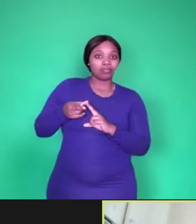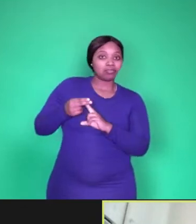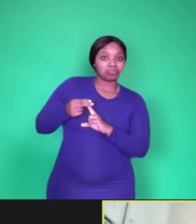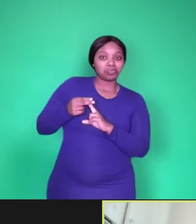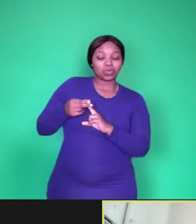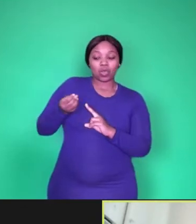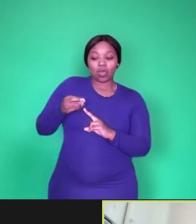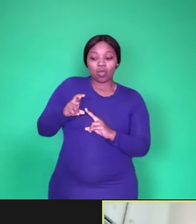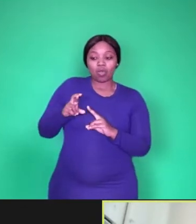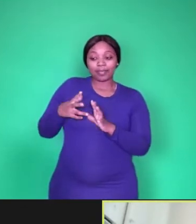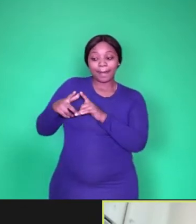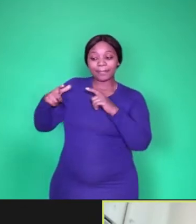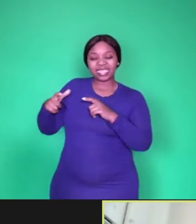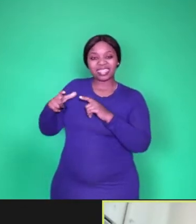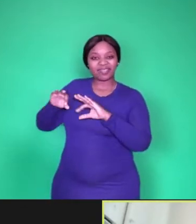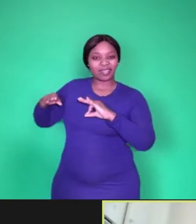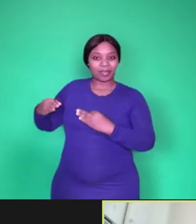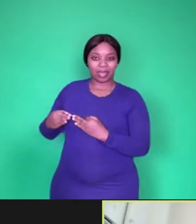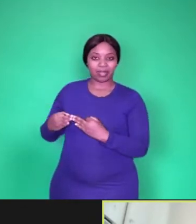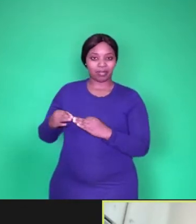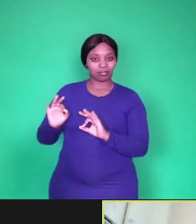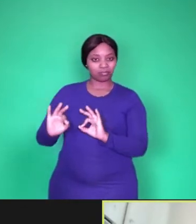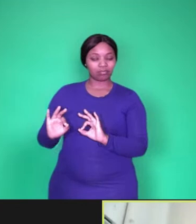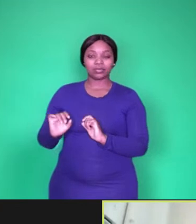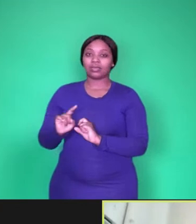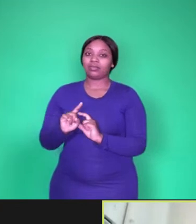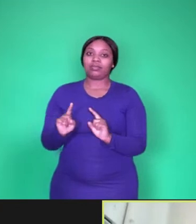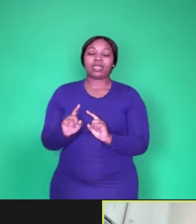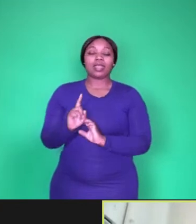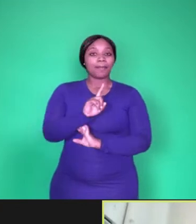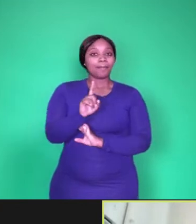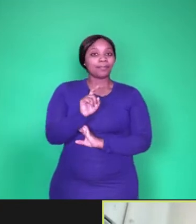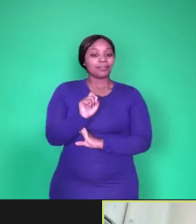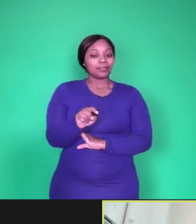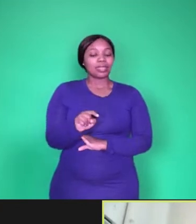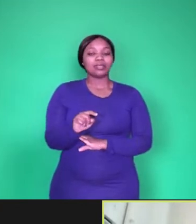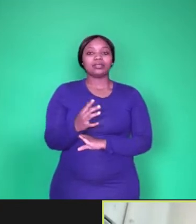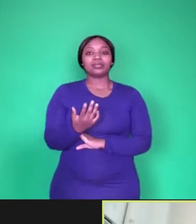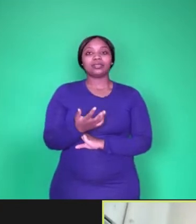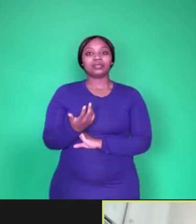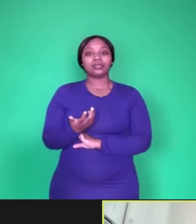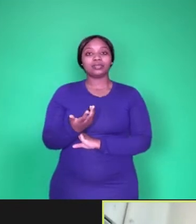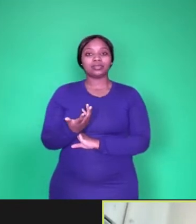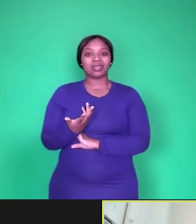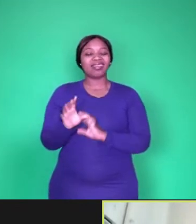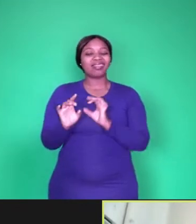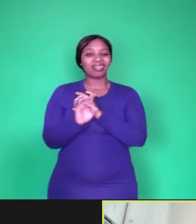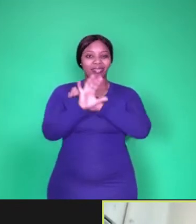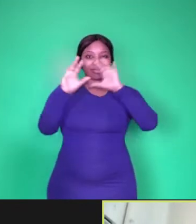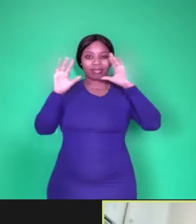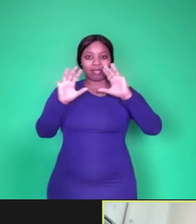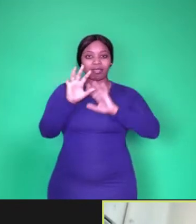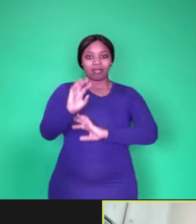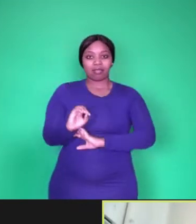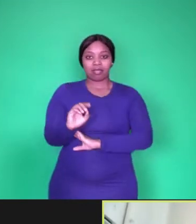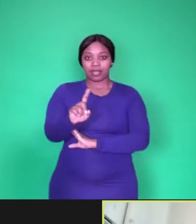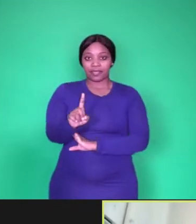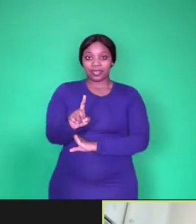It's, it's clear that extended